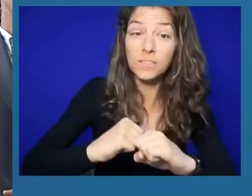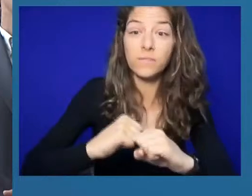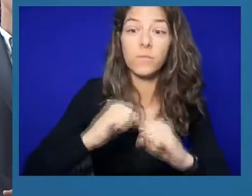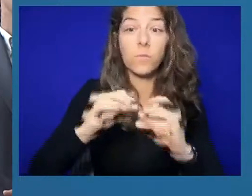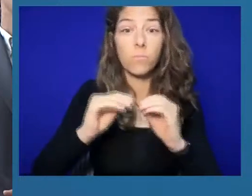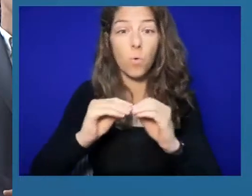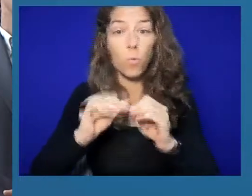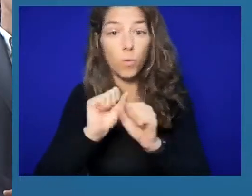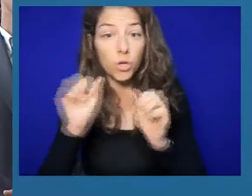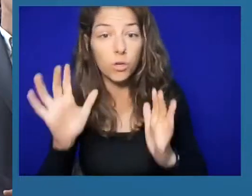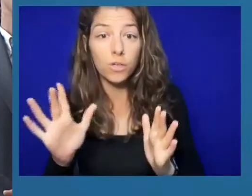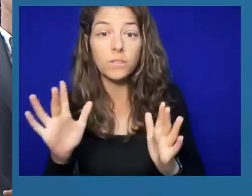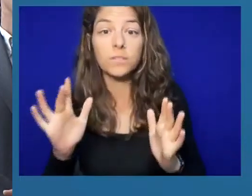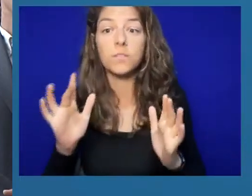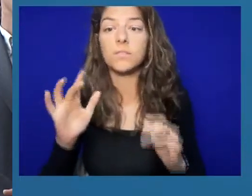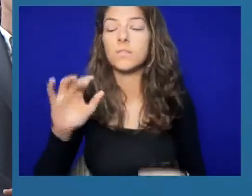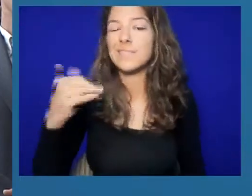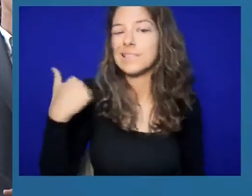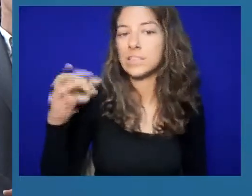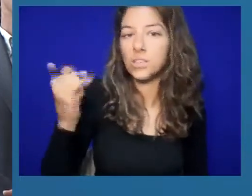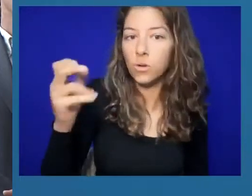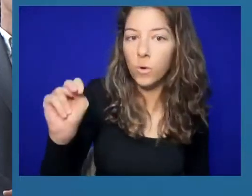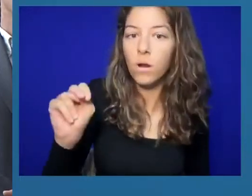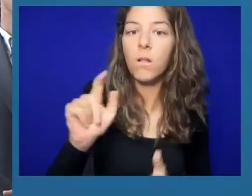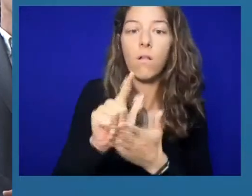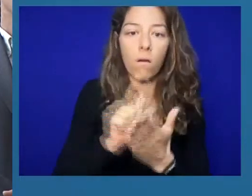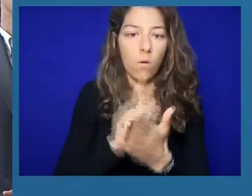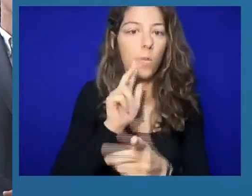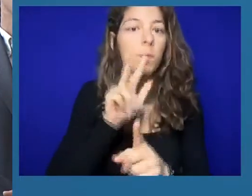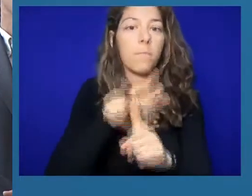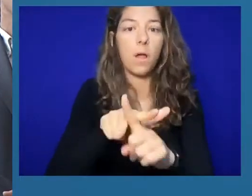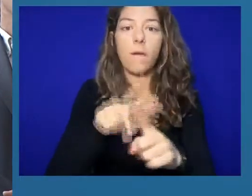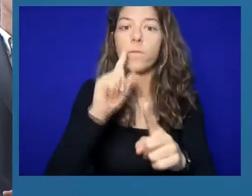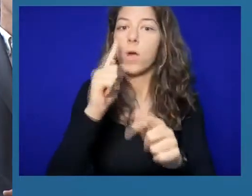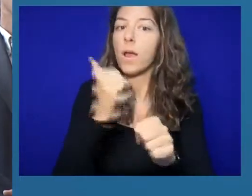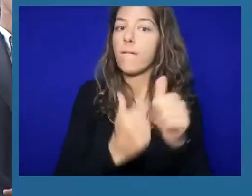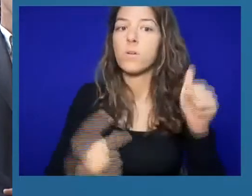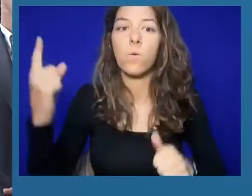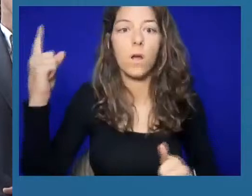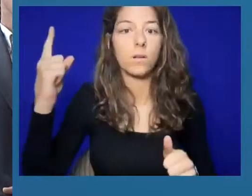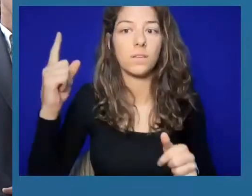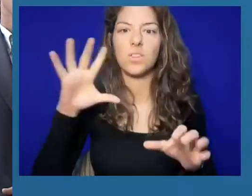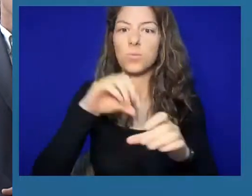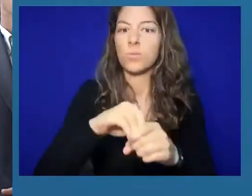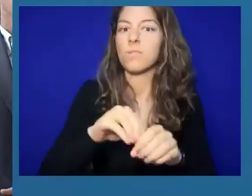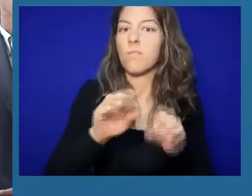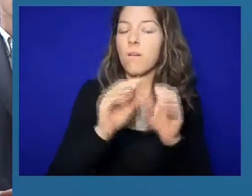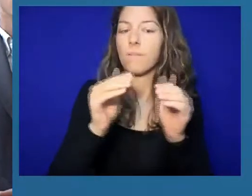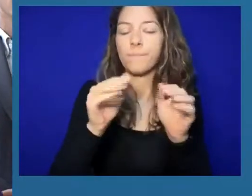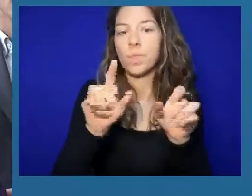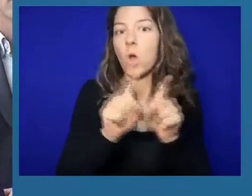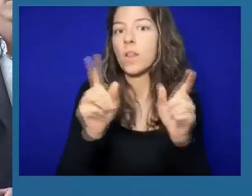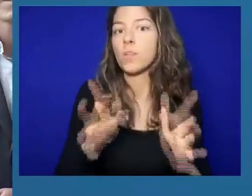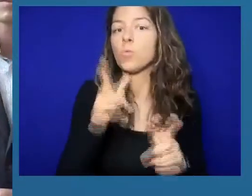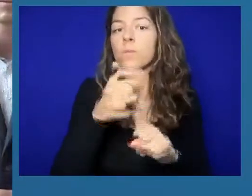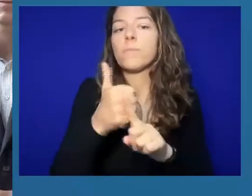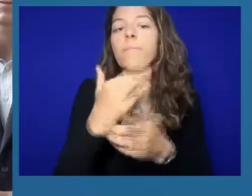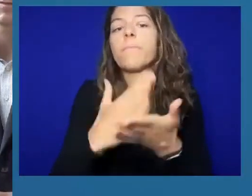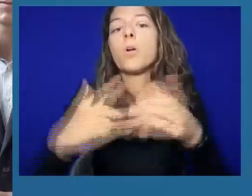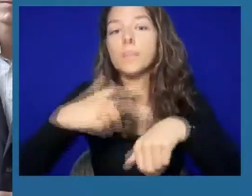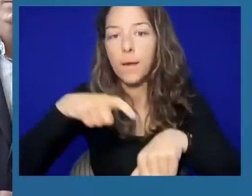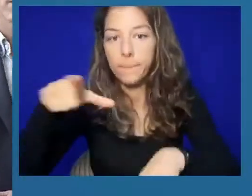workers. In January, the law will apply to everyone, including my colleagues who are part-timers.